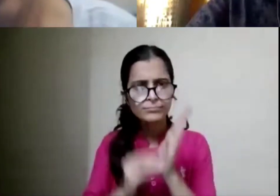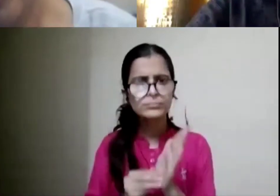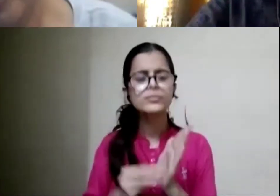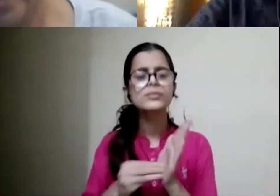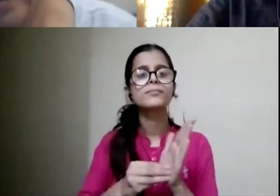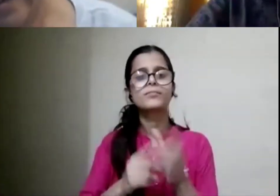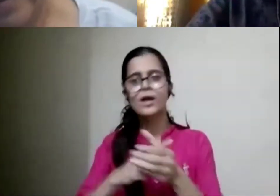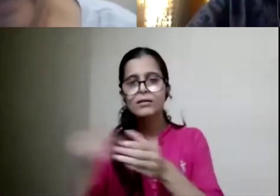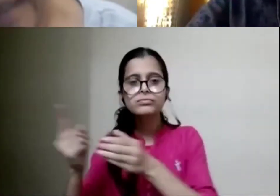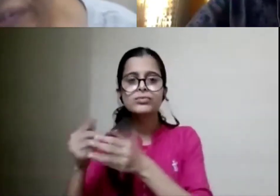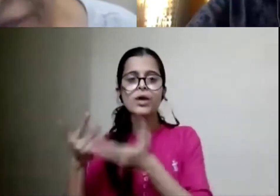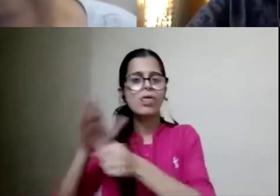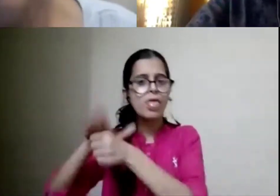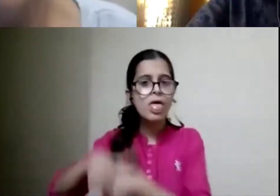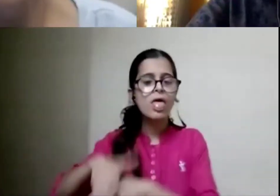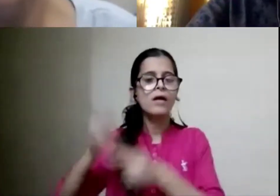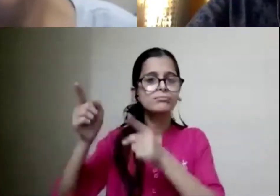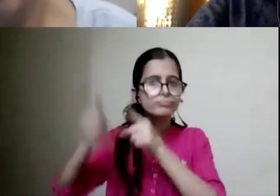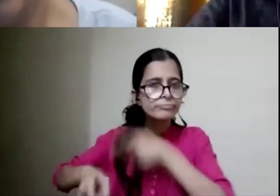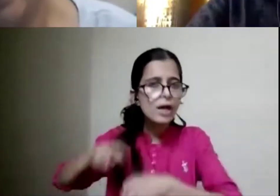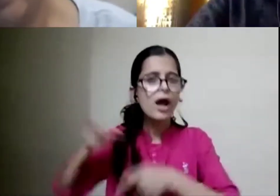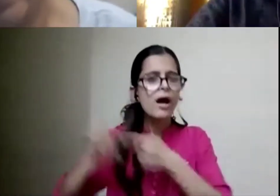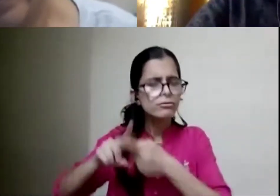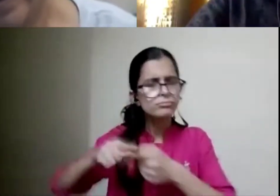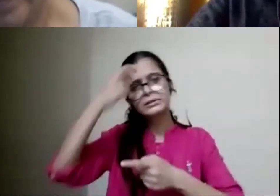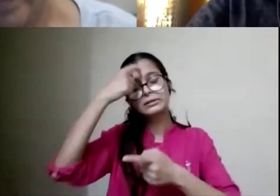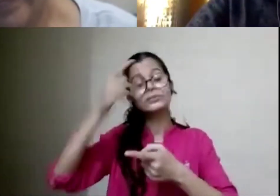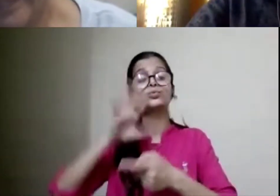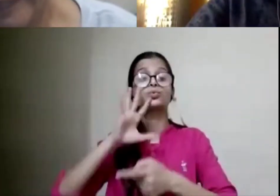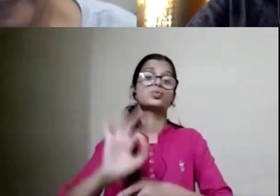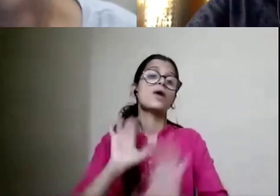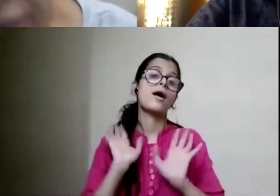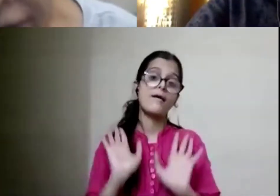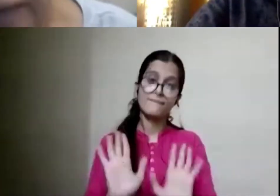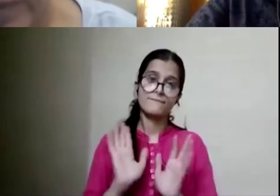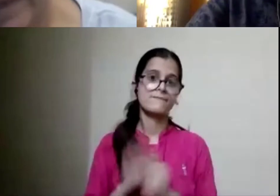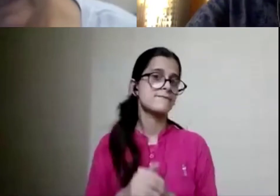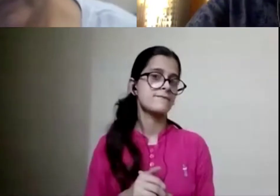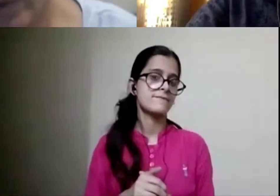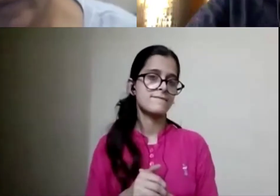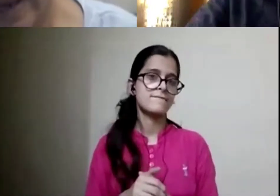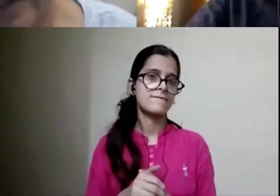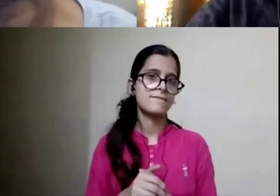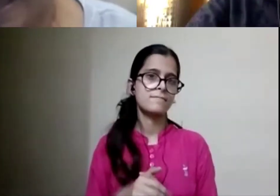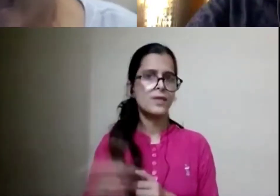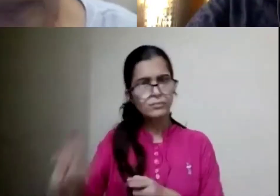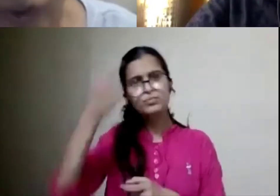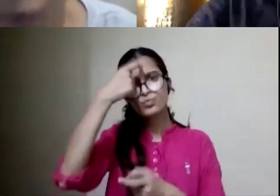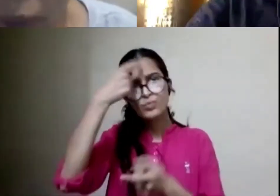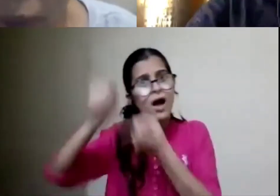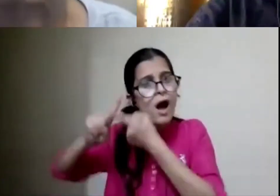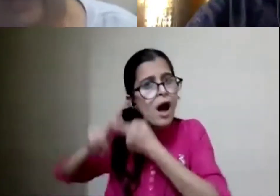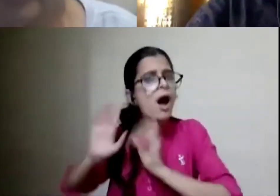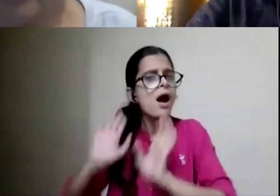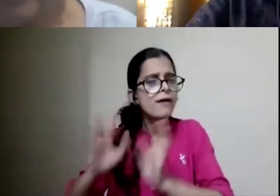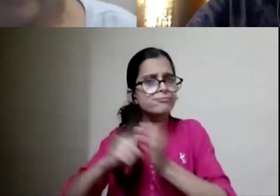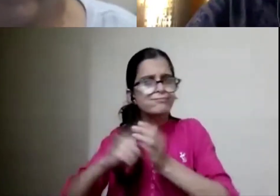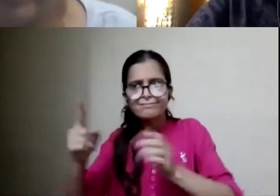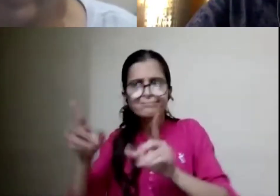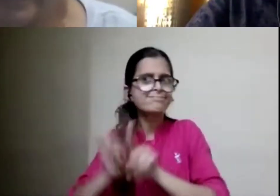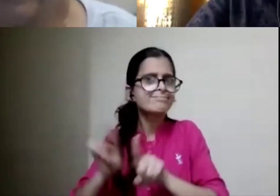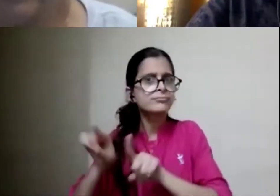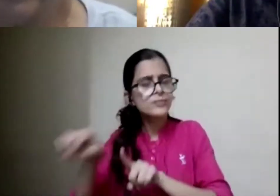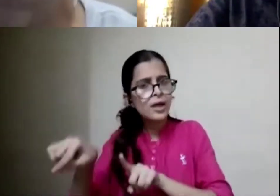and ouster, then that is fundamentally problematic. It's fundamentally problematic, and the only way in which it